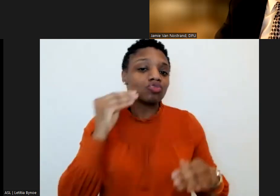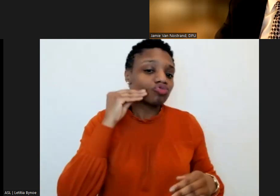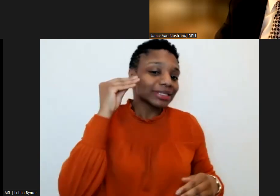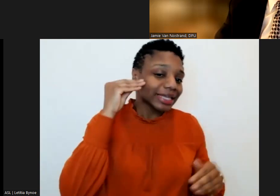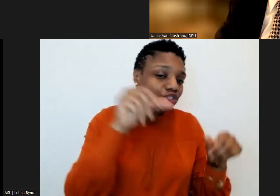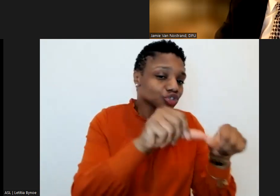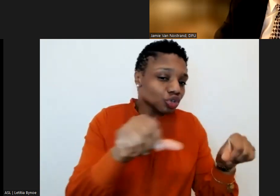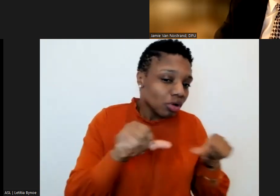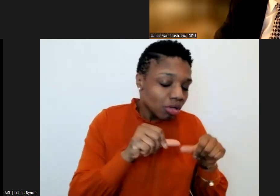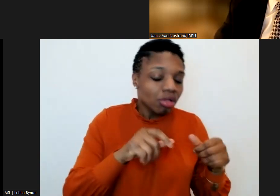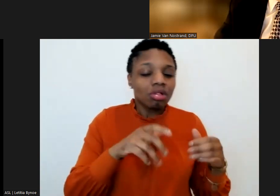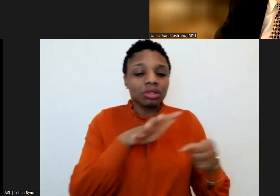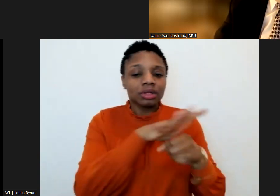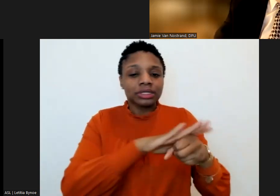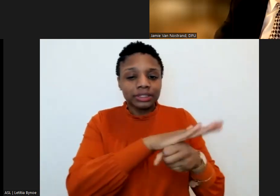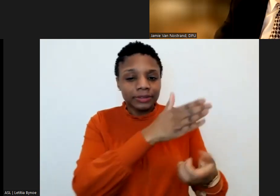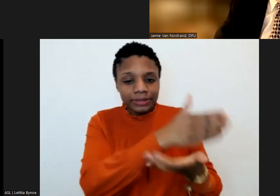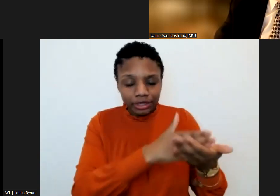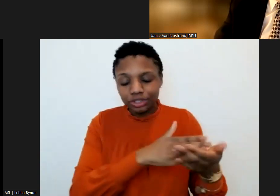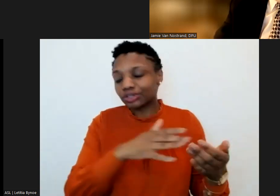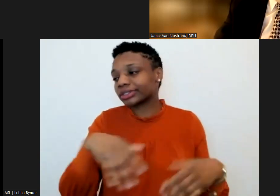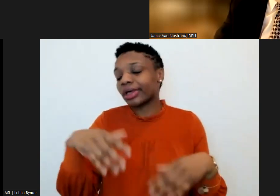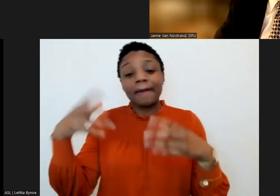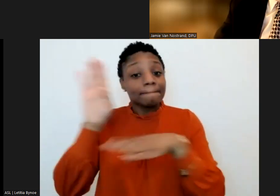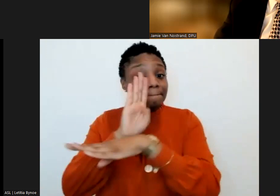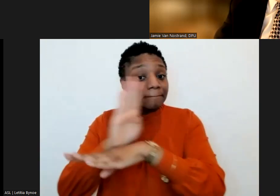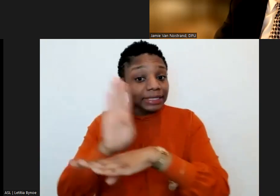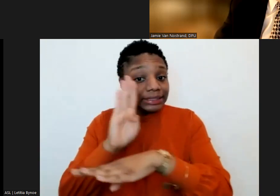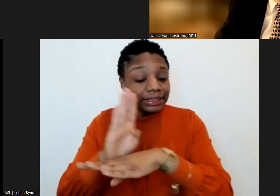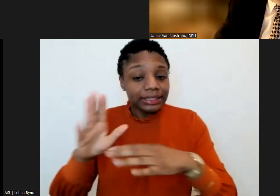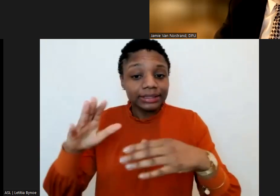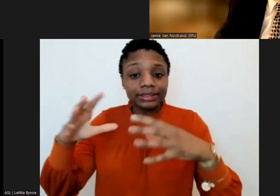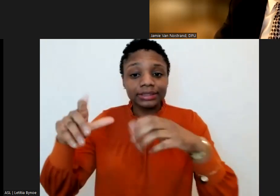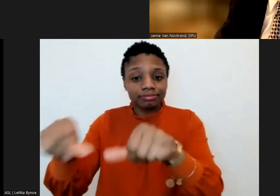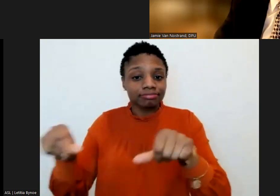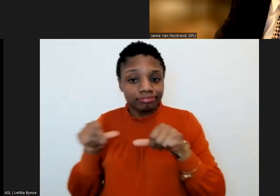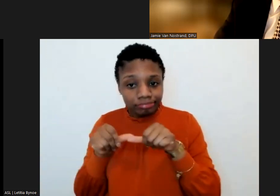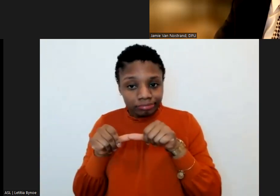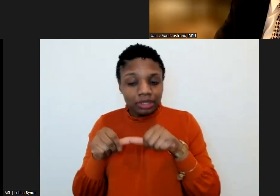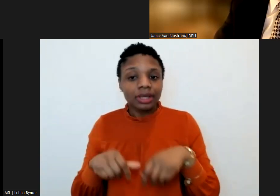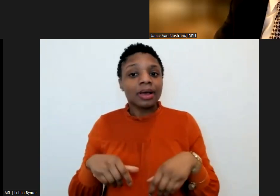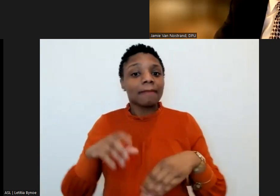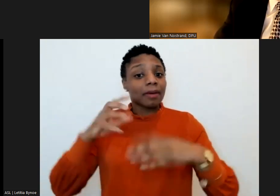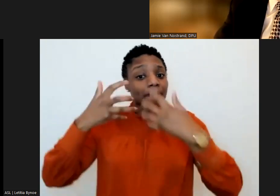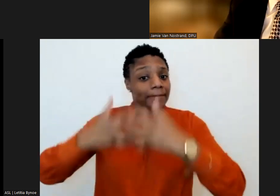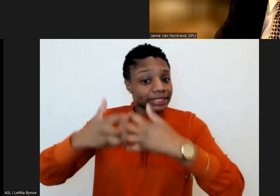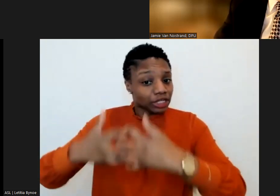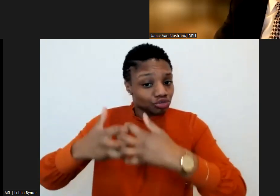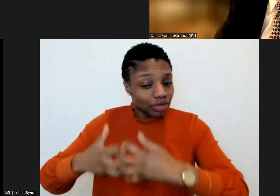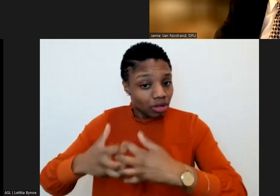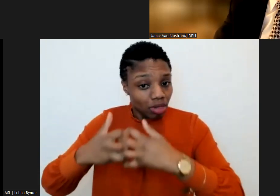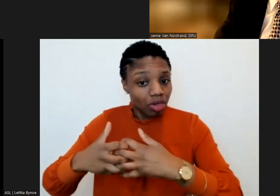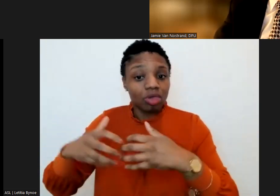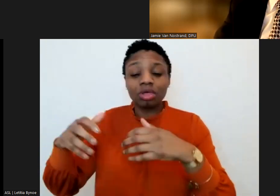building sector. So it's going to be looking at electrification, electric heat pumps. It's going to be looking at network geothermal, but industrial processes, they're going to be